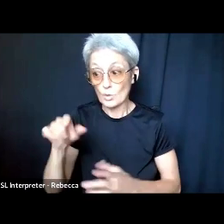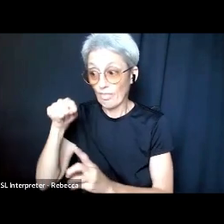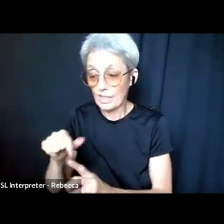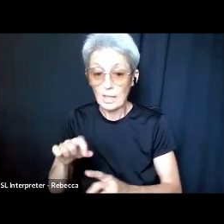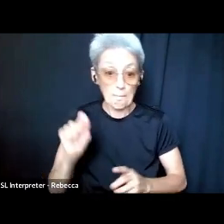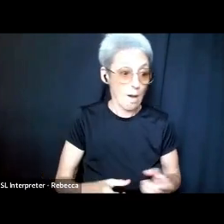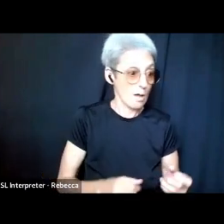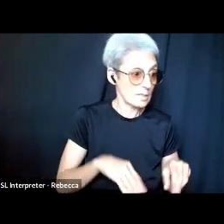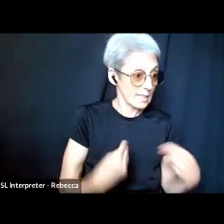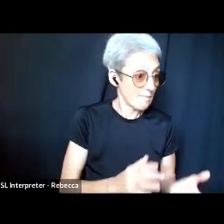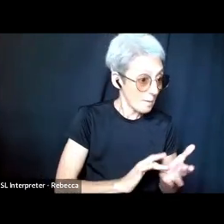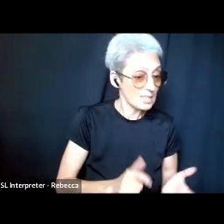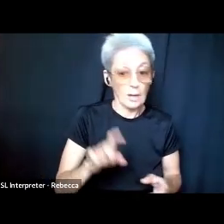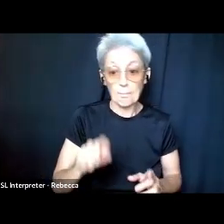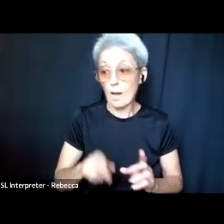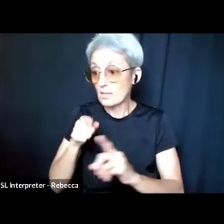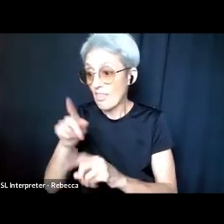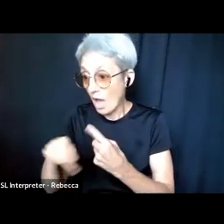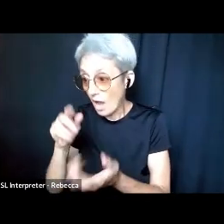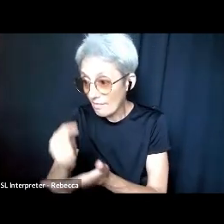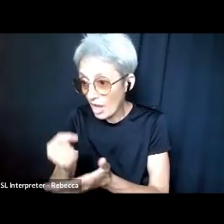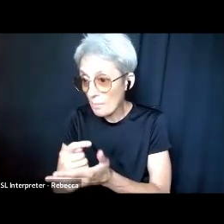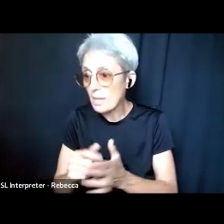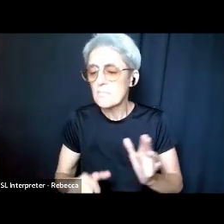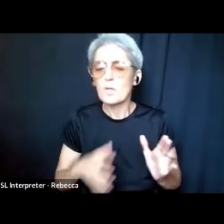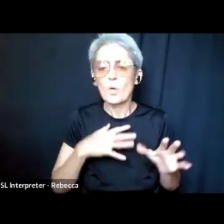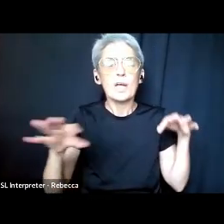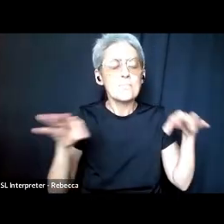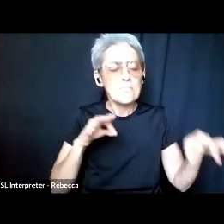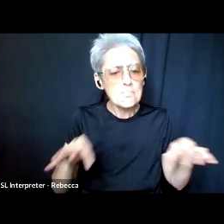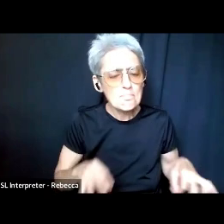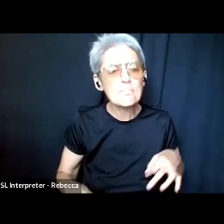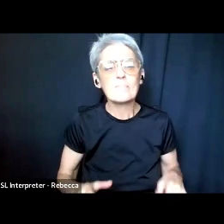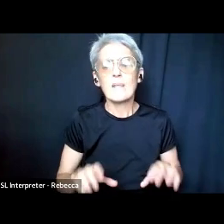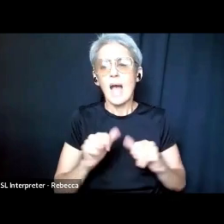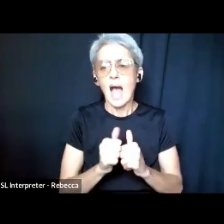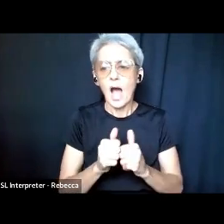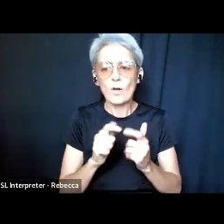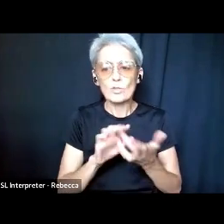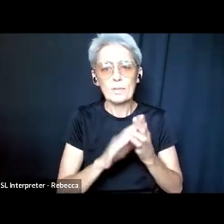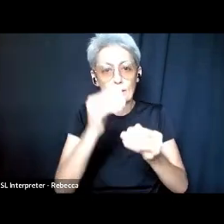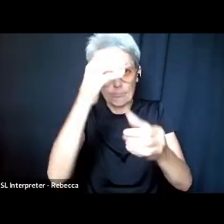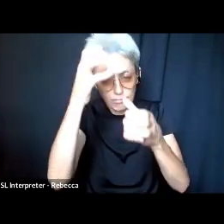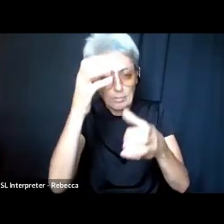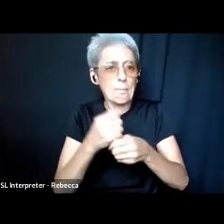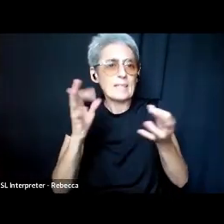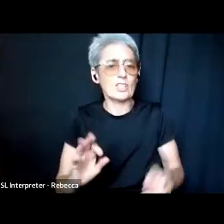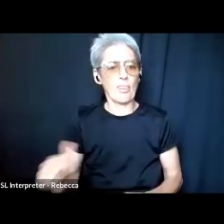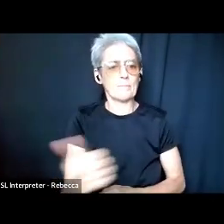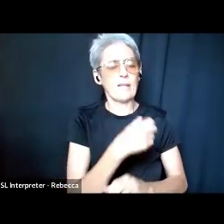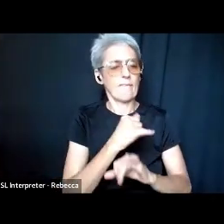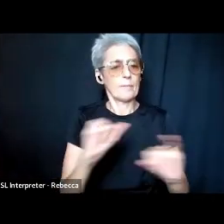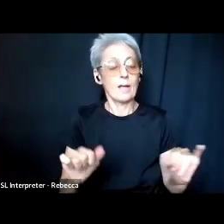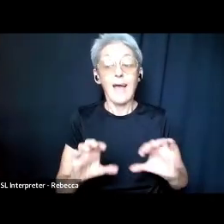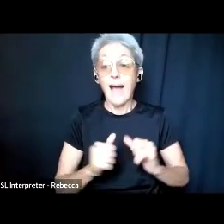or a type of therapy. We help people learn to make informed decisions about how to talk to their provider, how